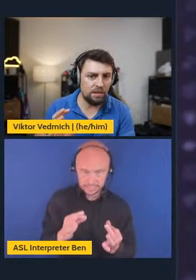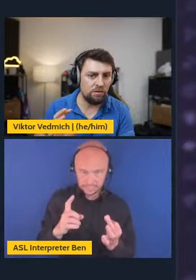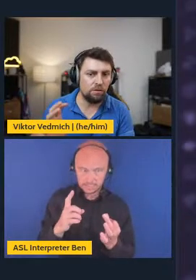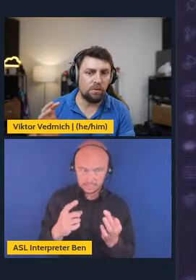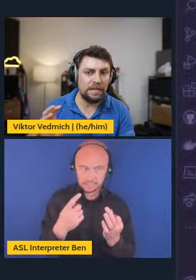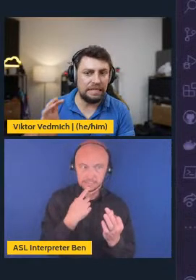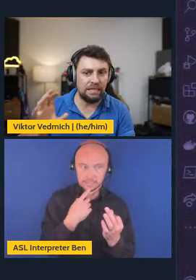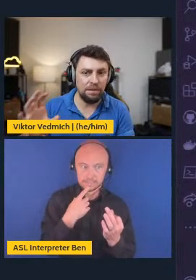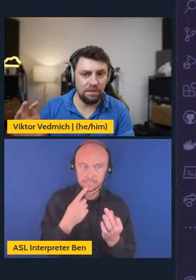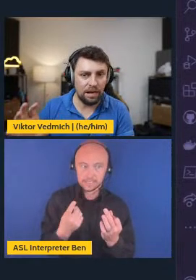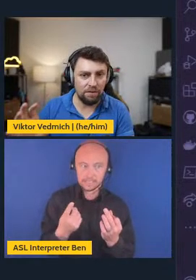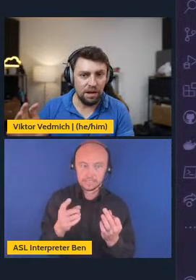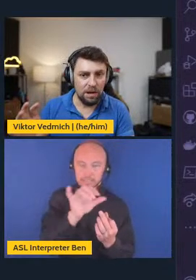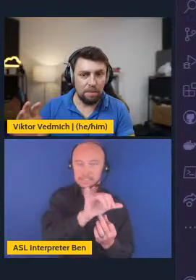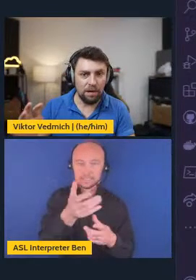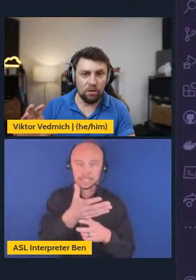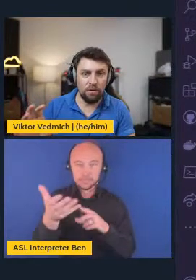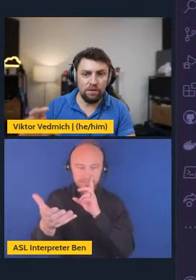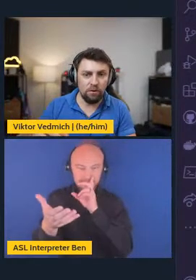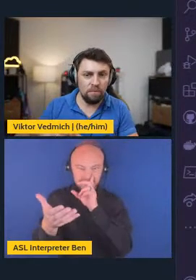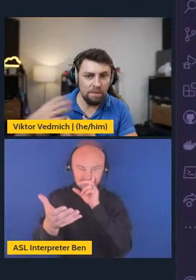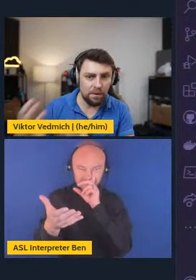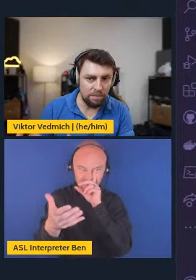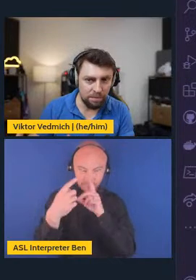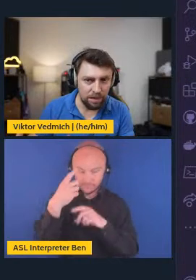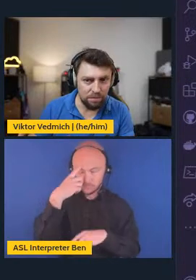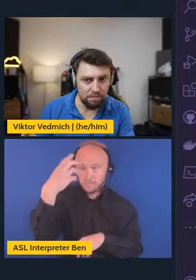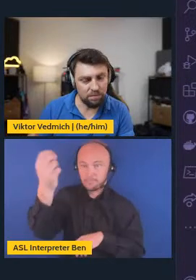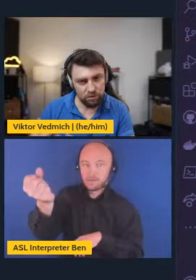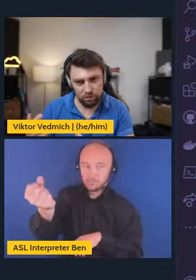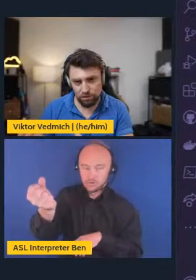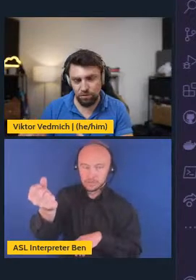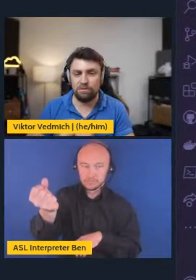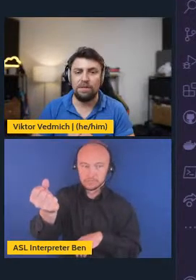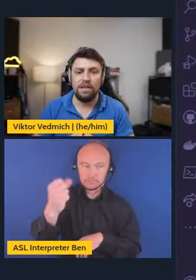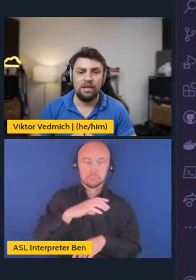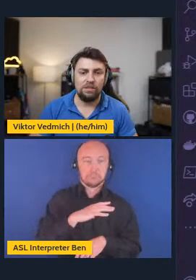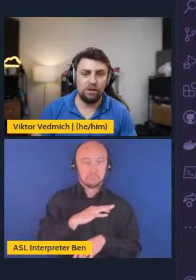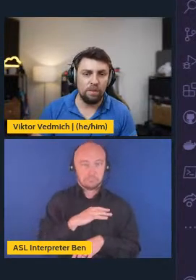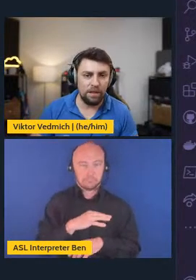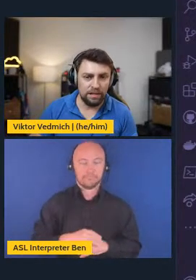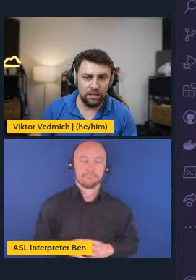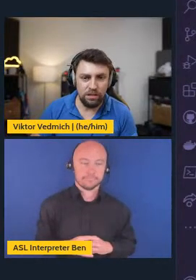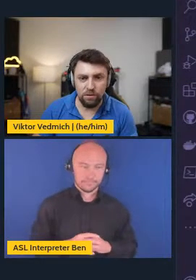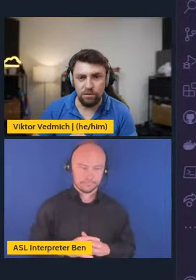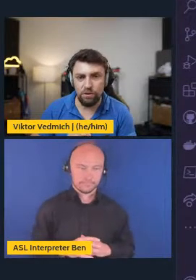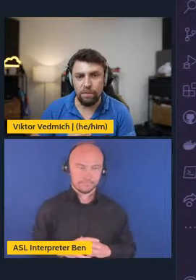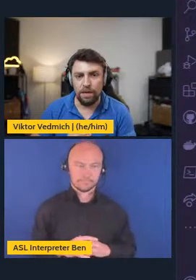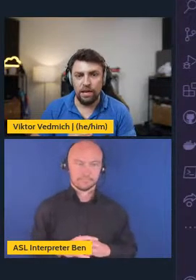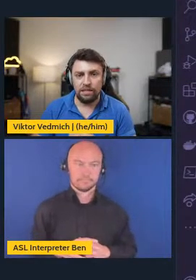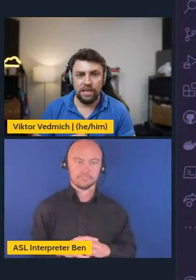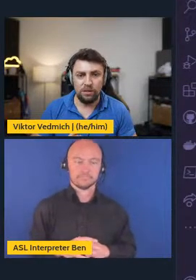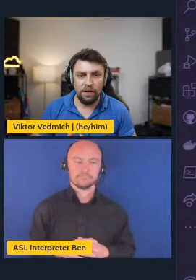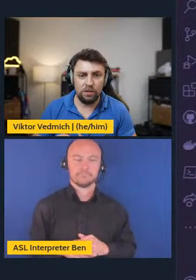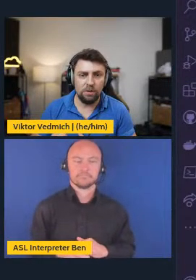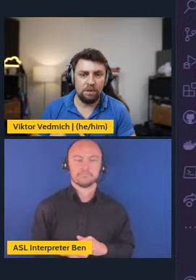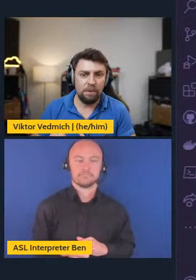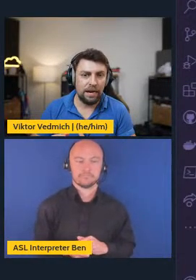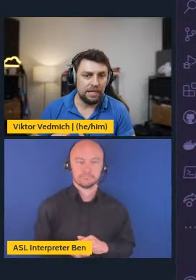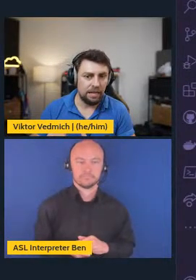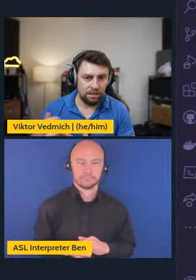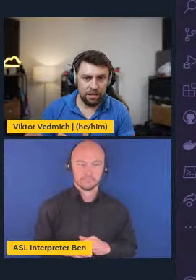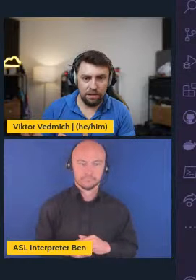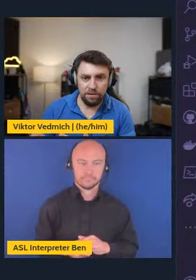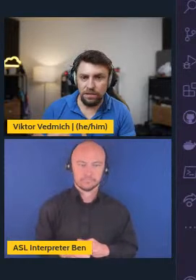to say to create the same stuff, but only for memory optimized. Looks good. So let's continue. So the next one, it will be